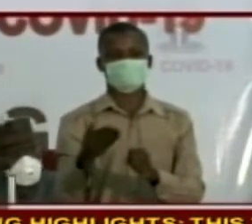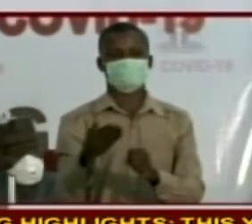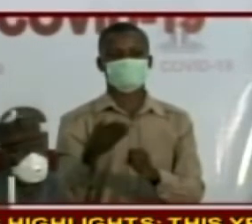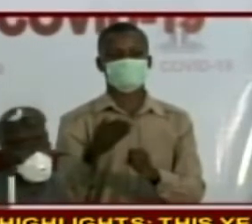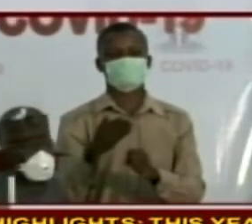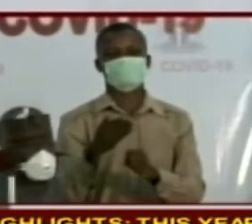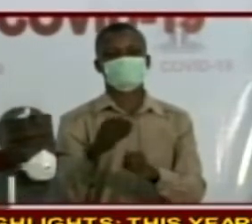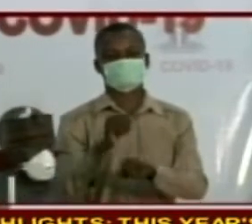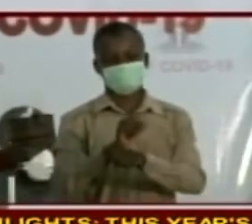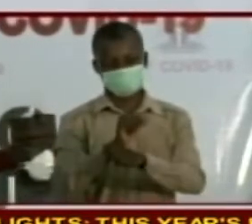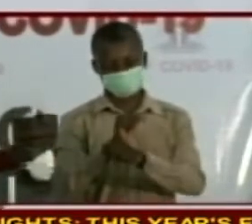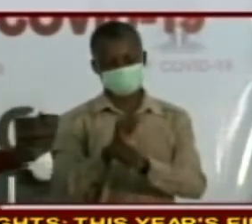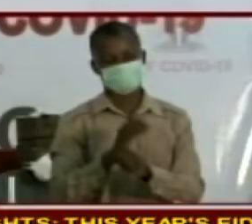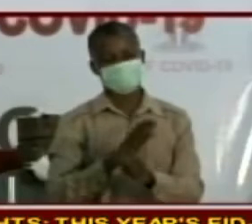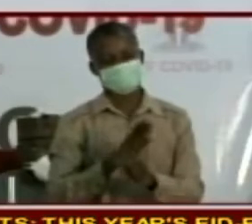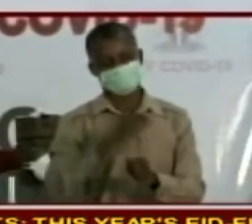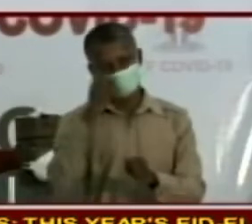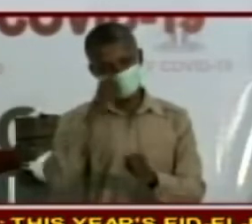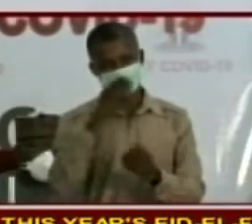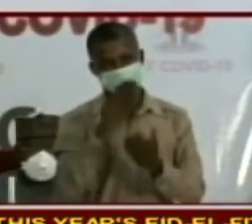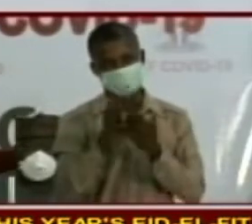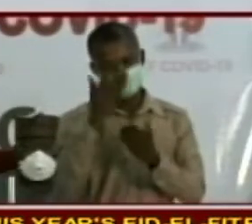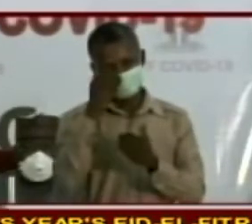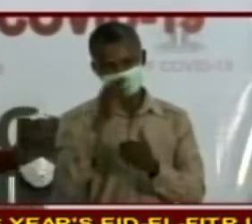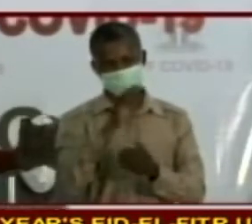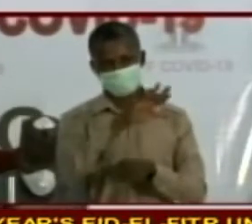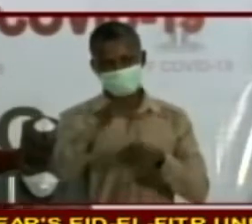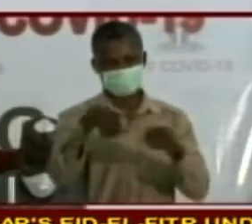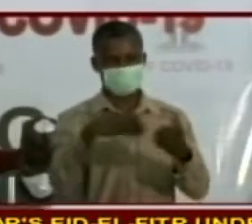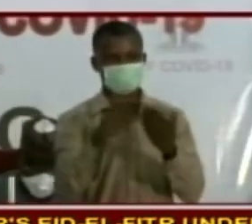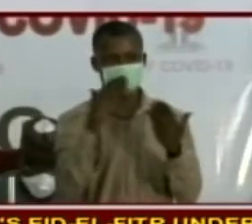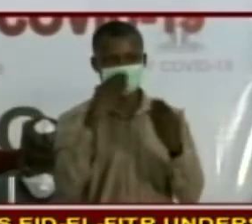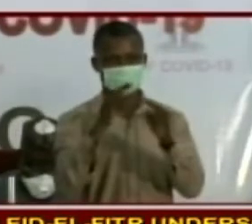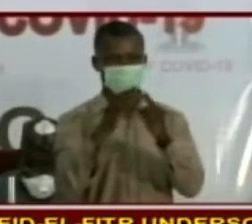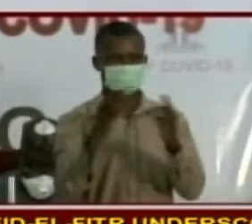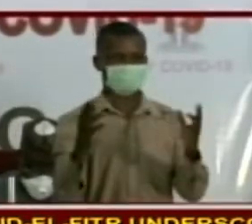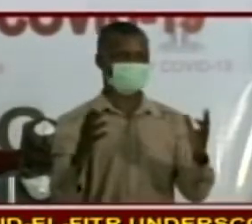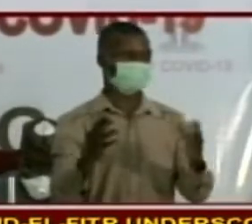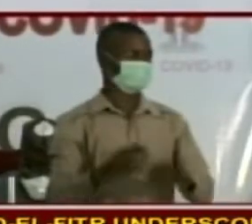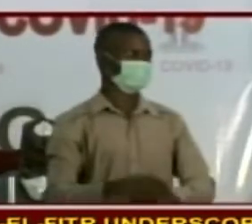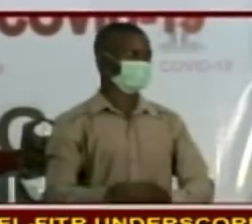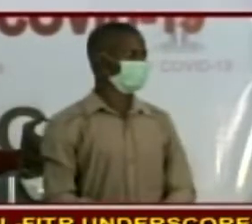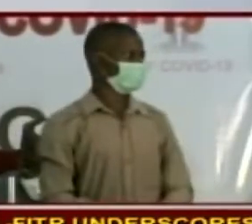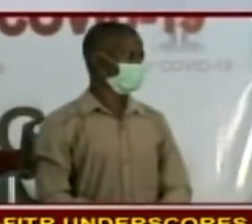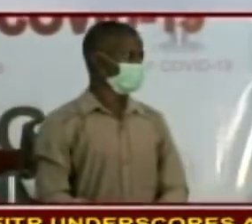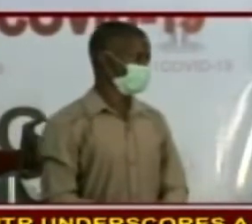done properly for the good of us all. Thank you very much.